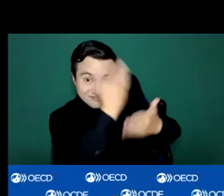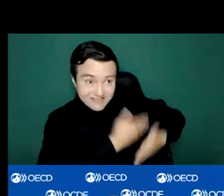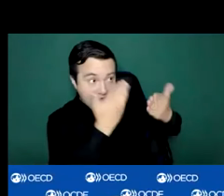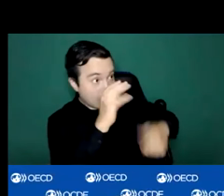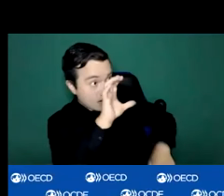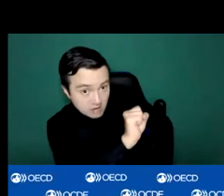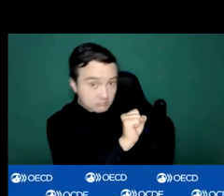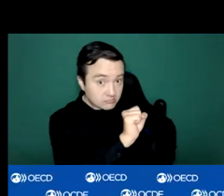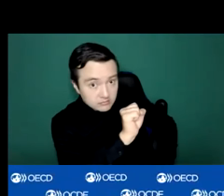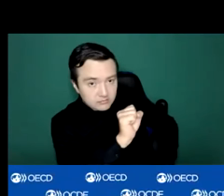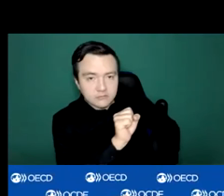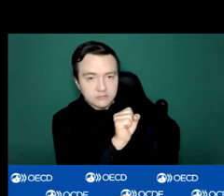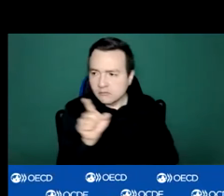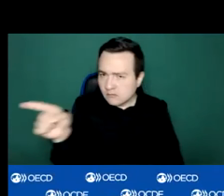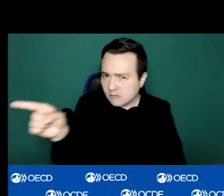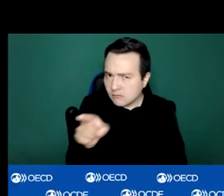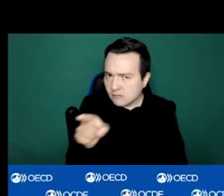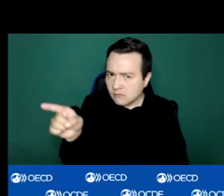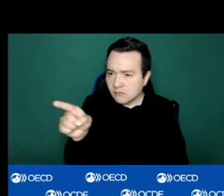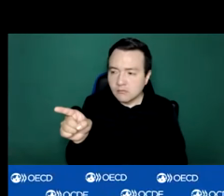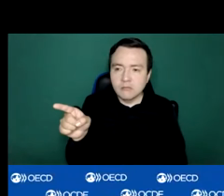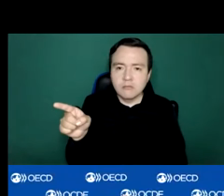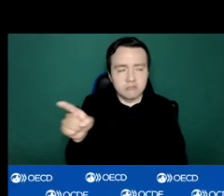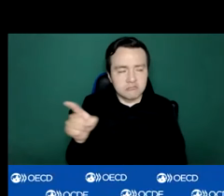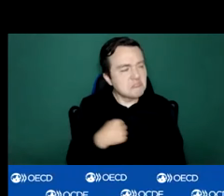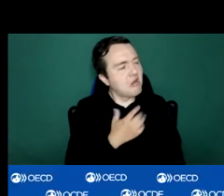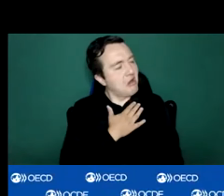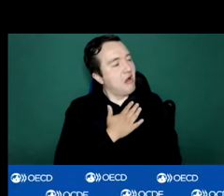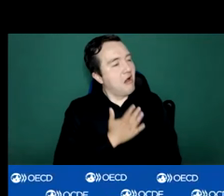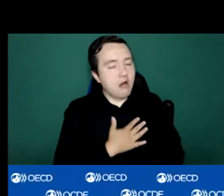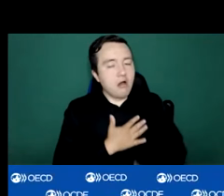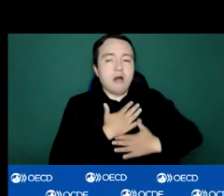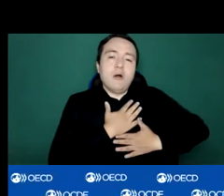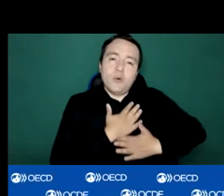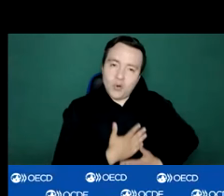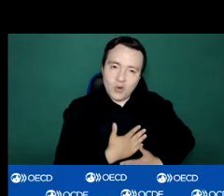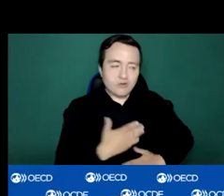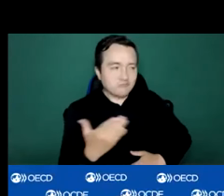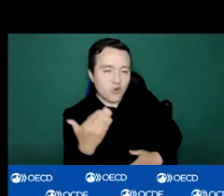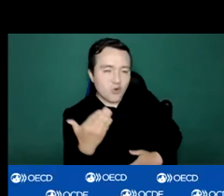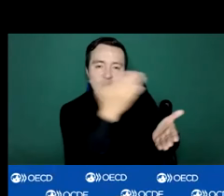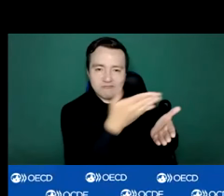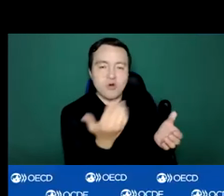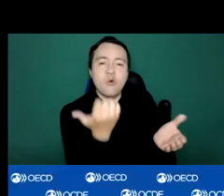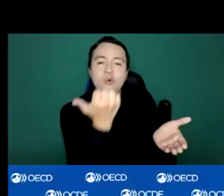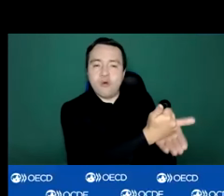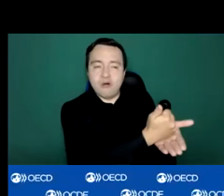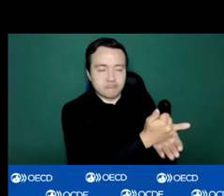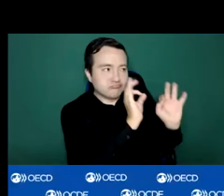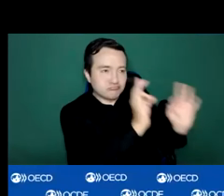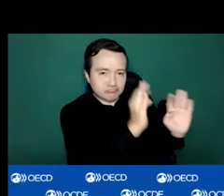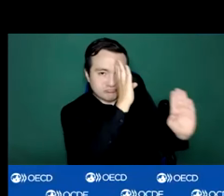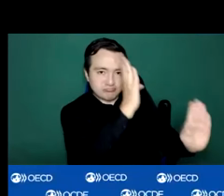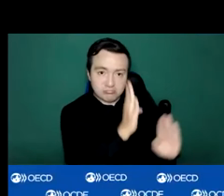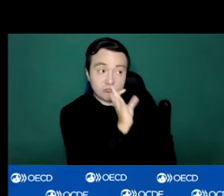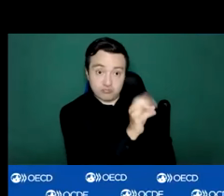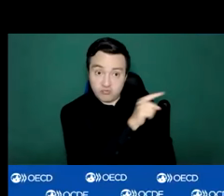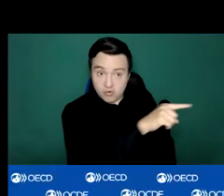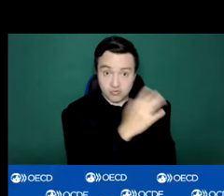COVID, it's key to allow for the providers to know, well, who are my patients who have